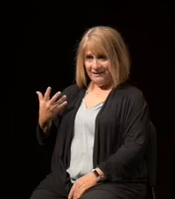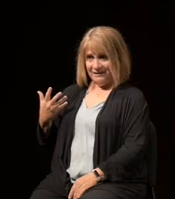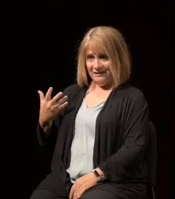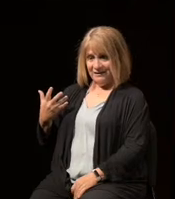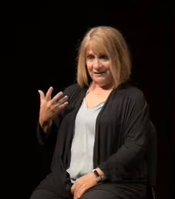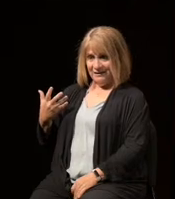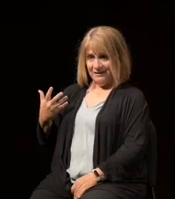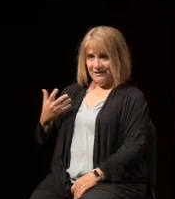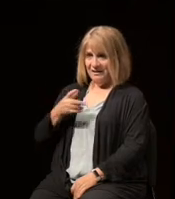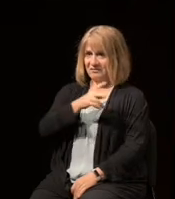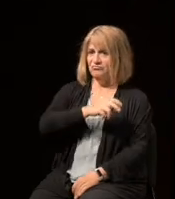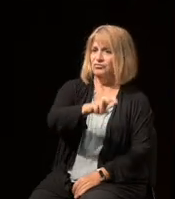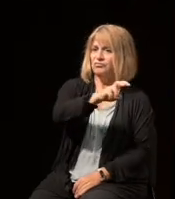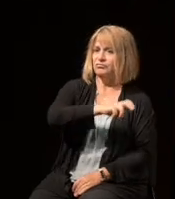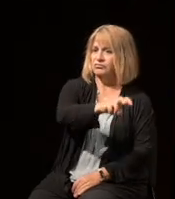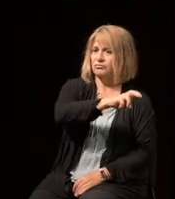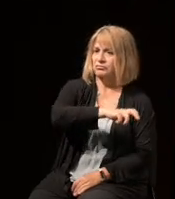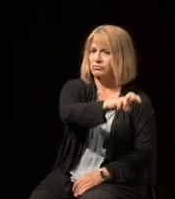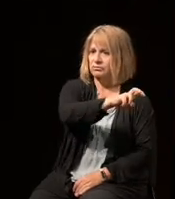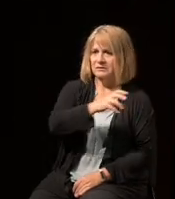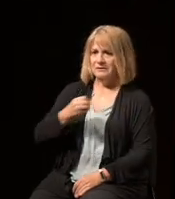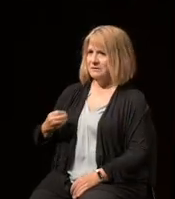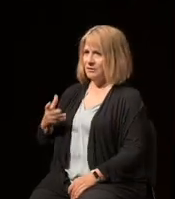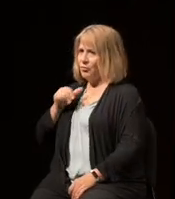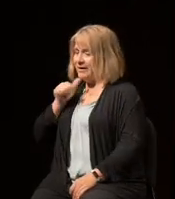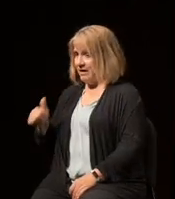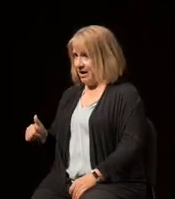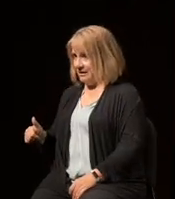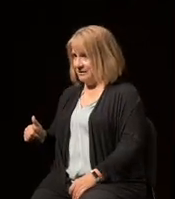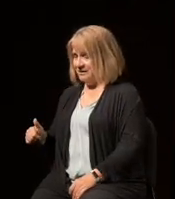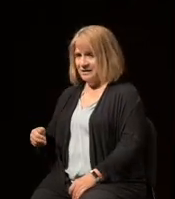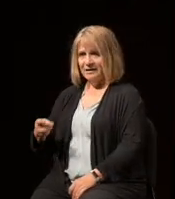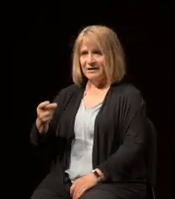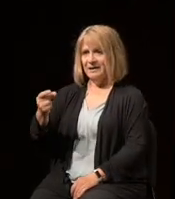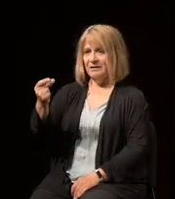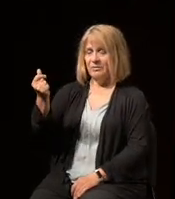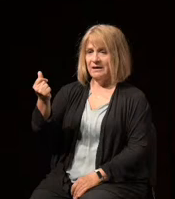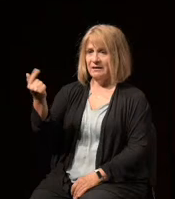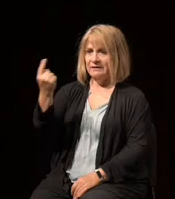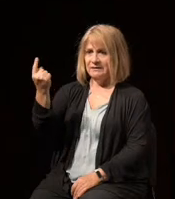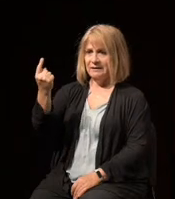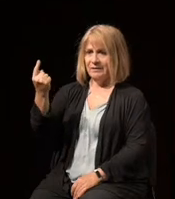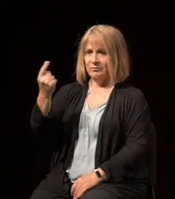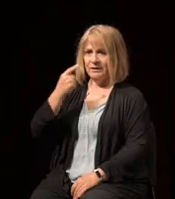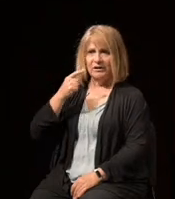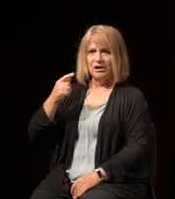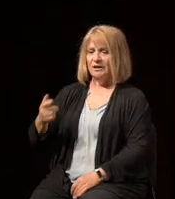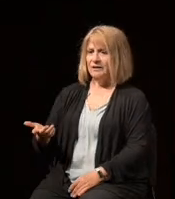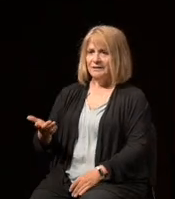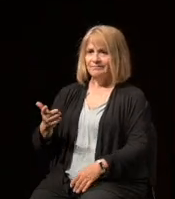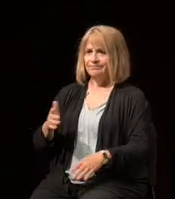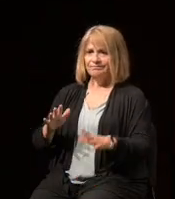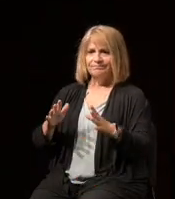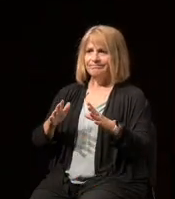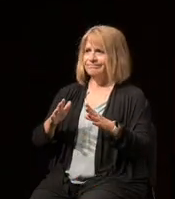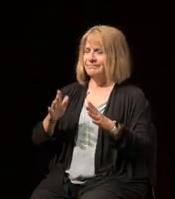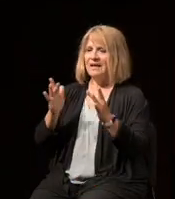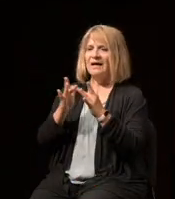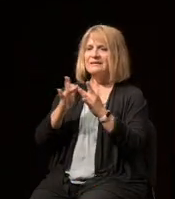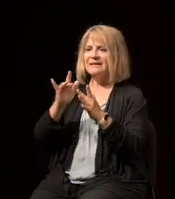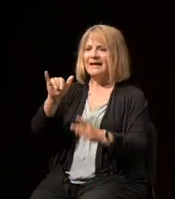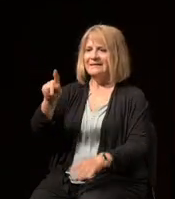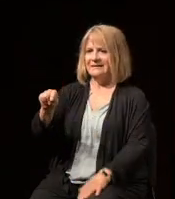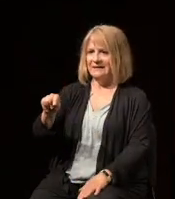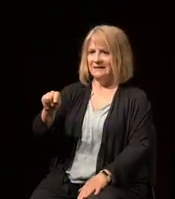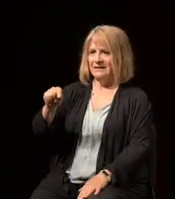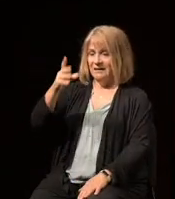That they were transferring much more. Immediately, somebody would call IT. They would let them know that